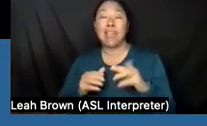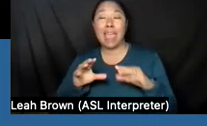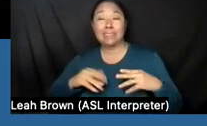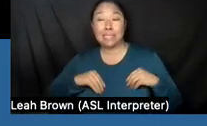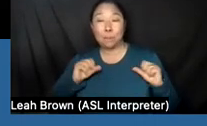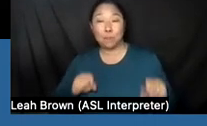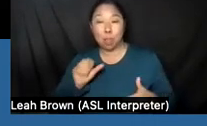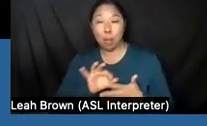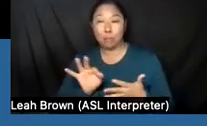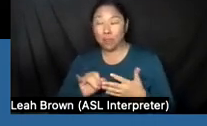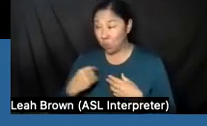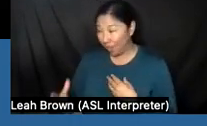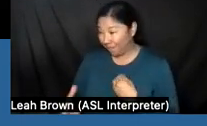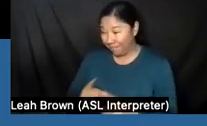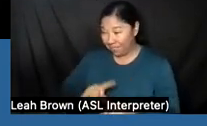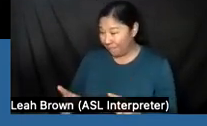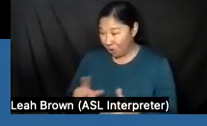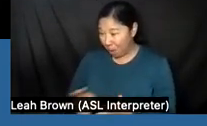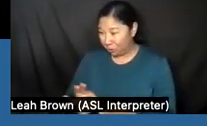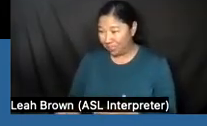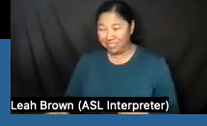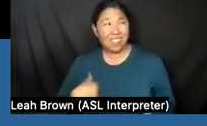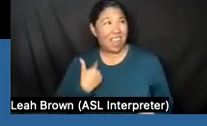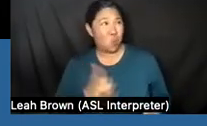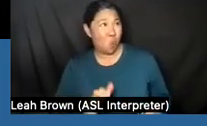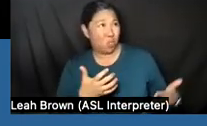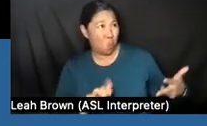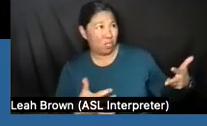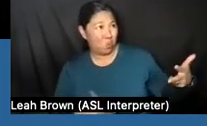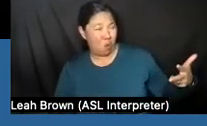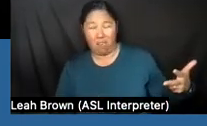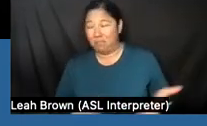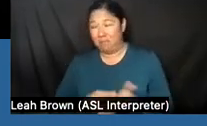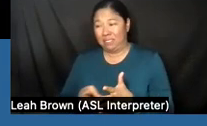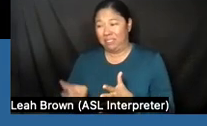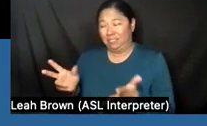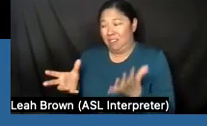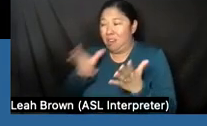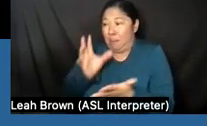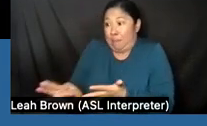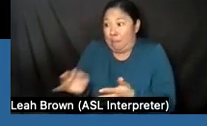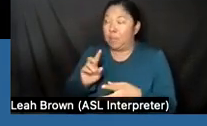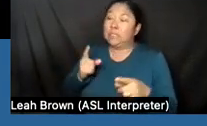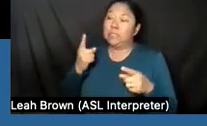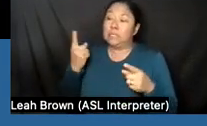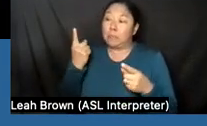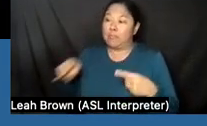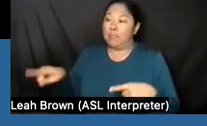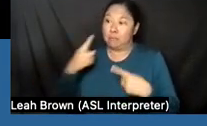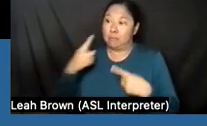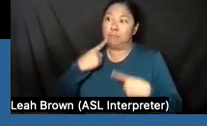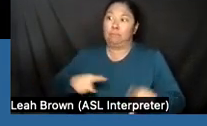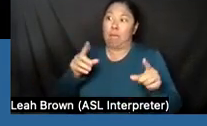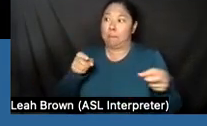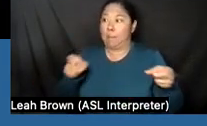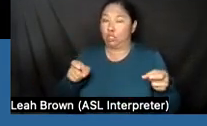acceptable for our kids, we don't want to provide those choices. We want it to be something that's achievable and manageable for them. And avoid open-ended choices